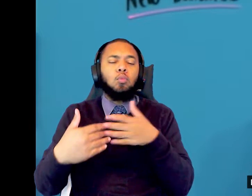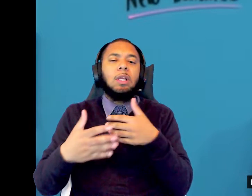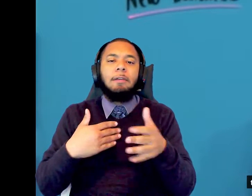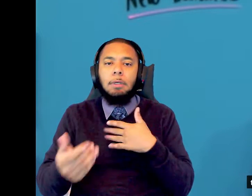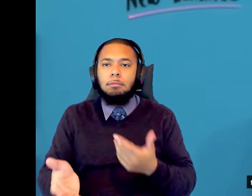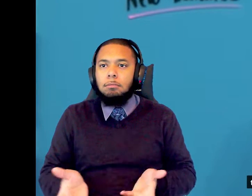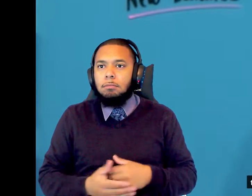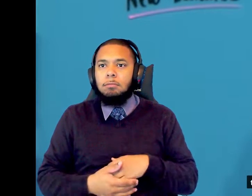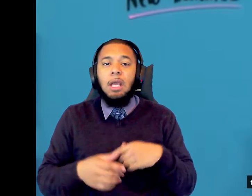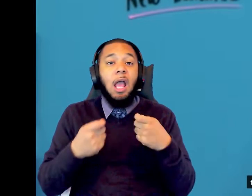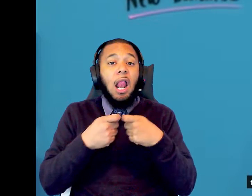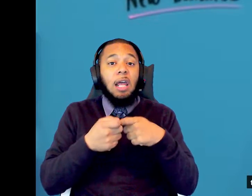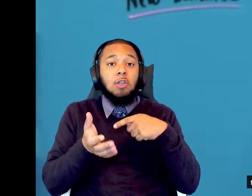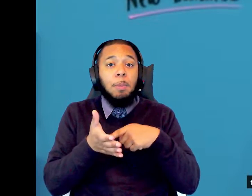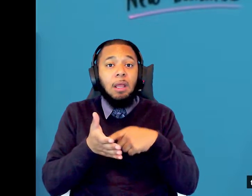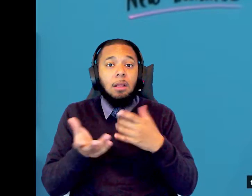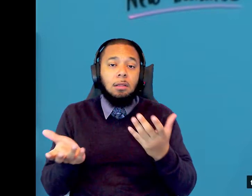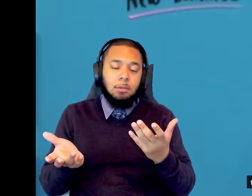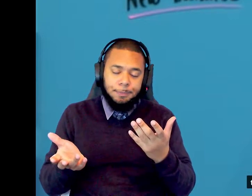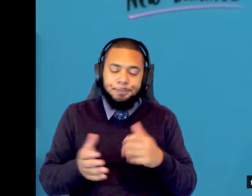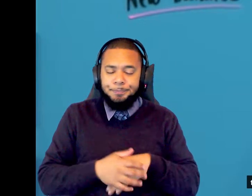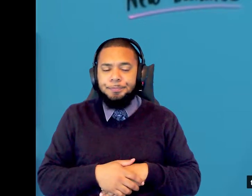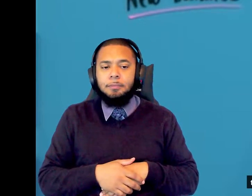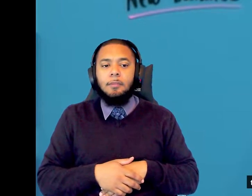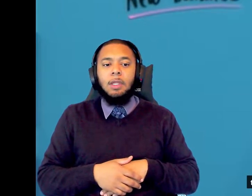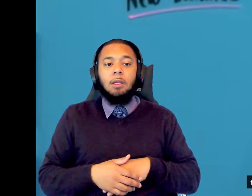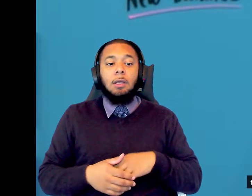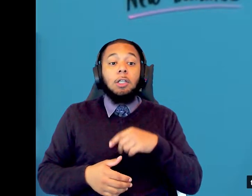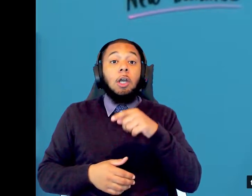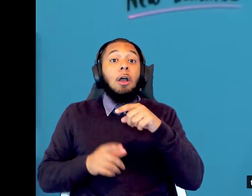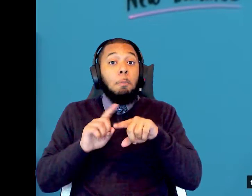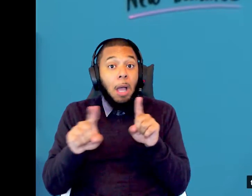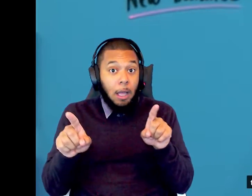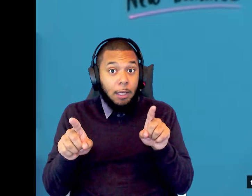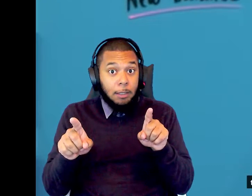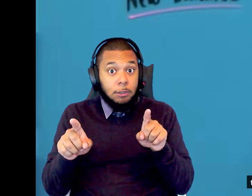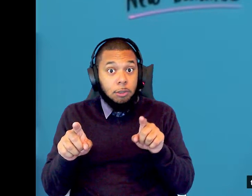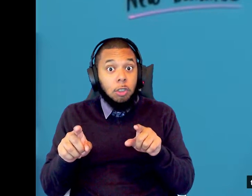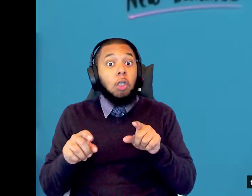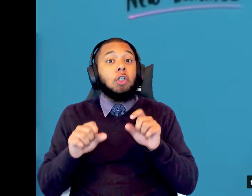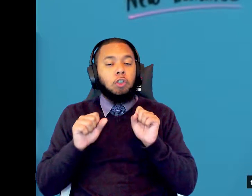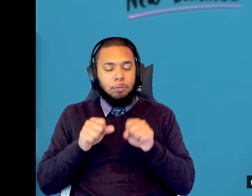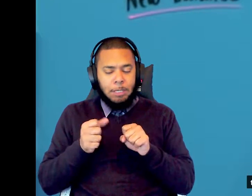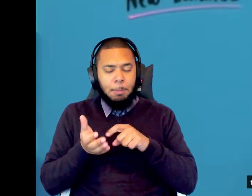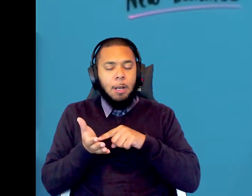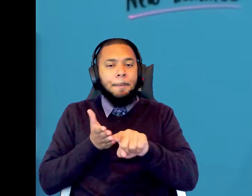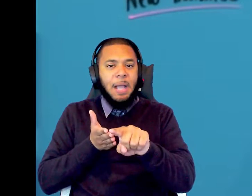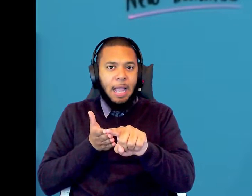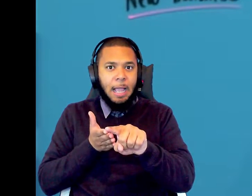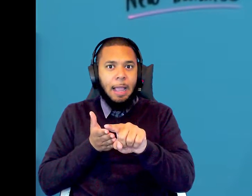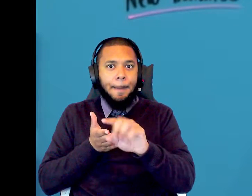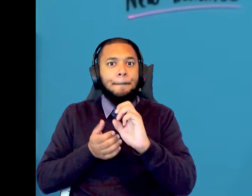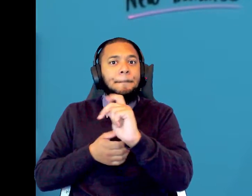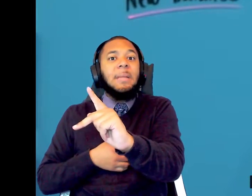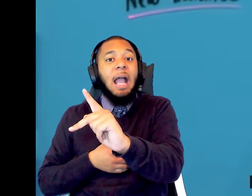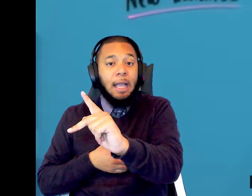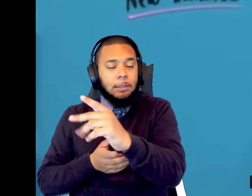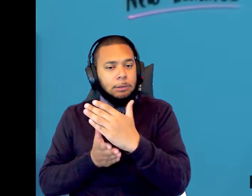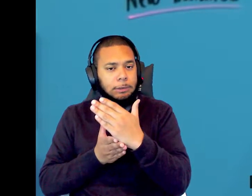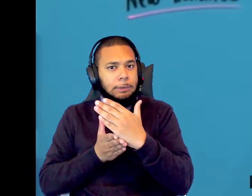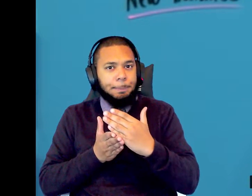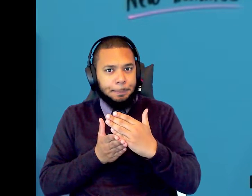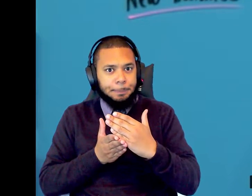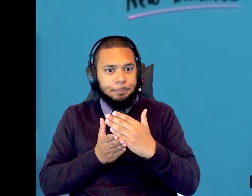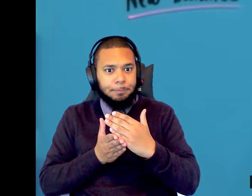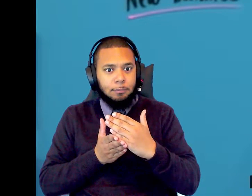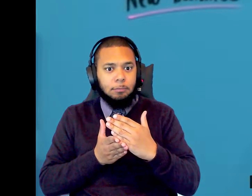pay your electric bill. Your payments, you were able to deduct some things, some payments. All right, you